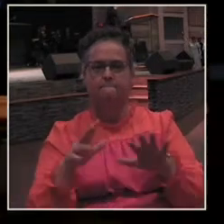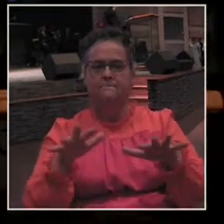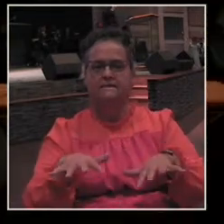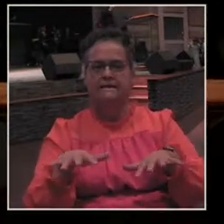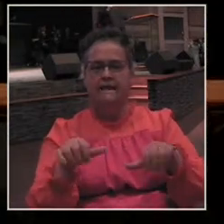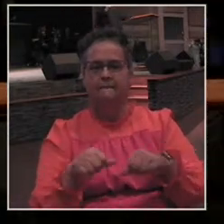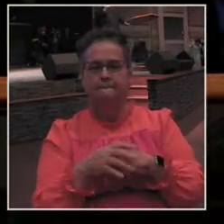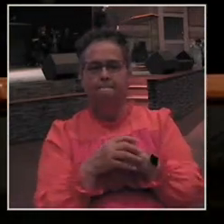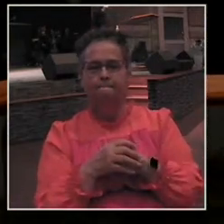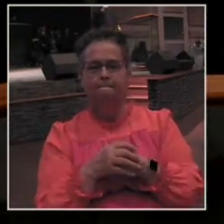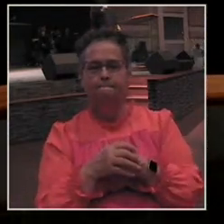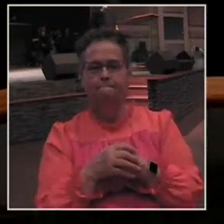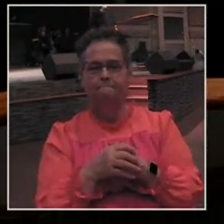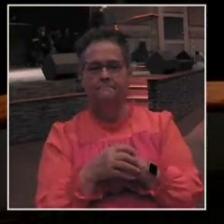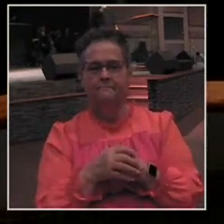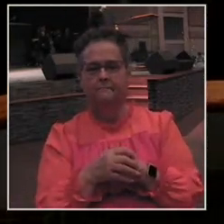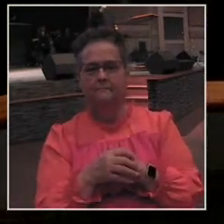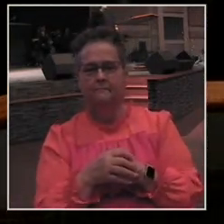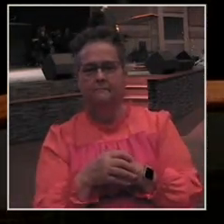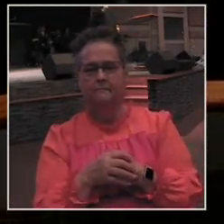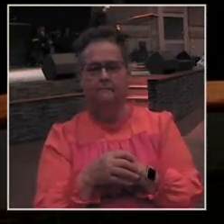seated.